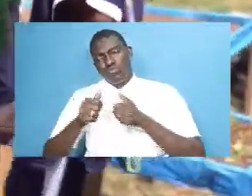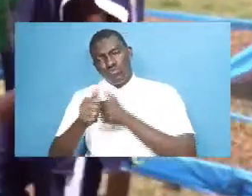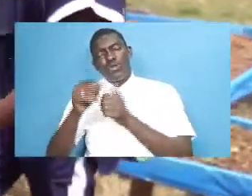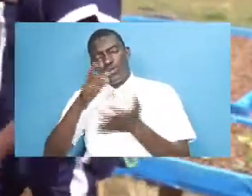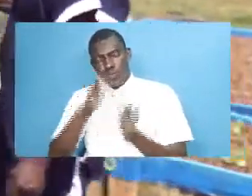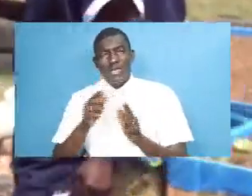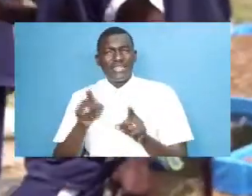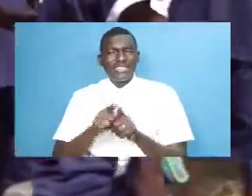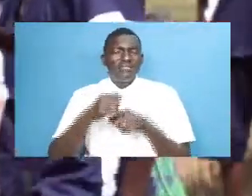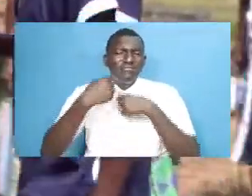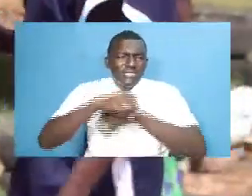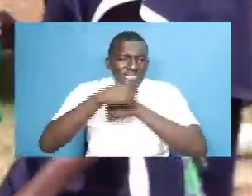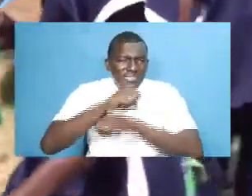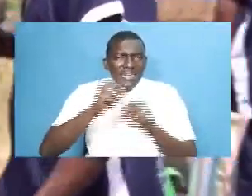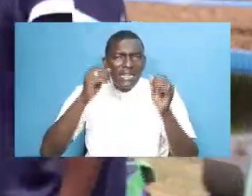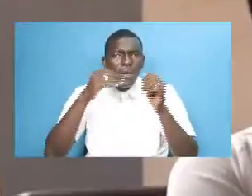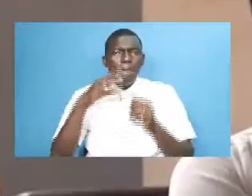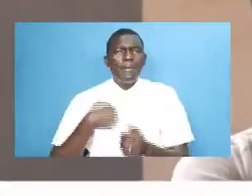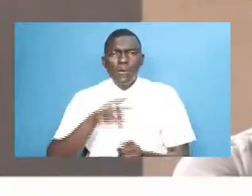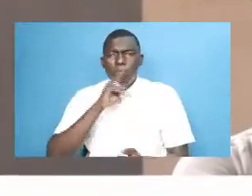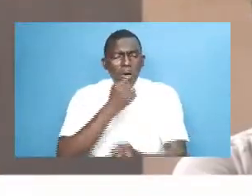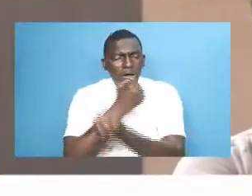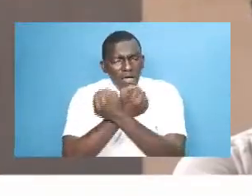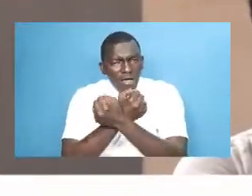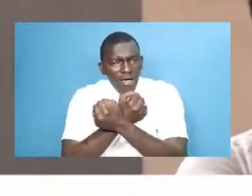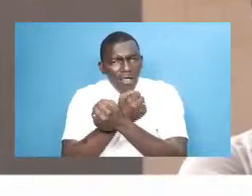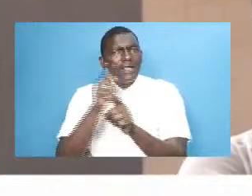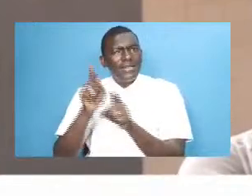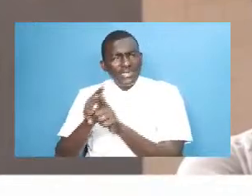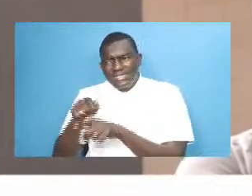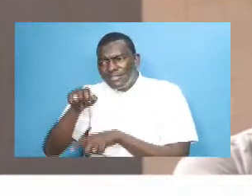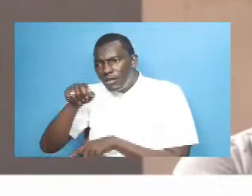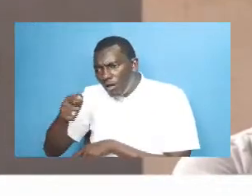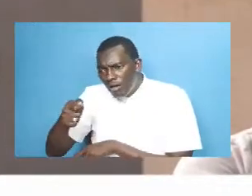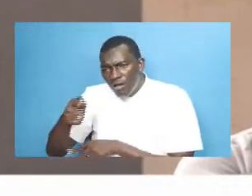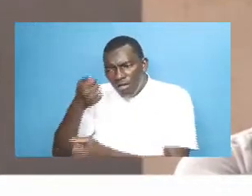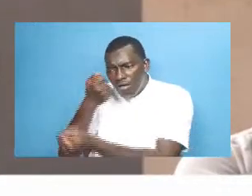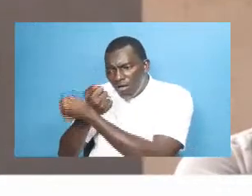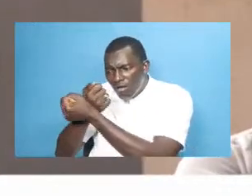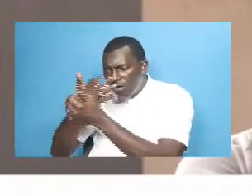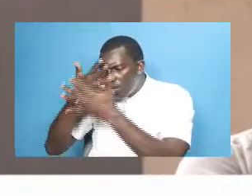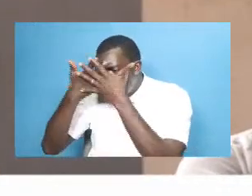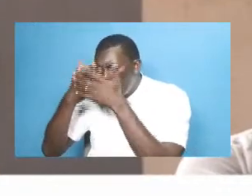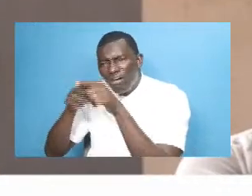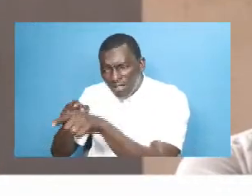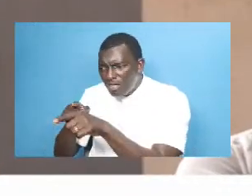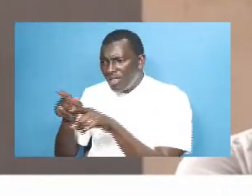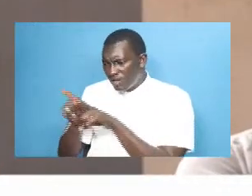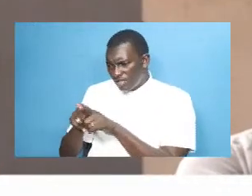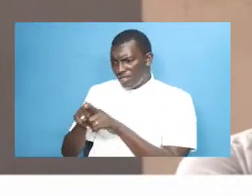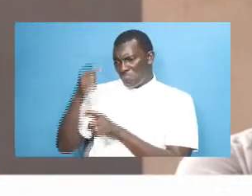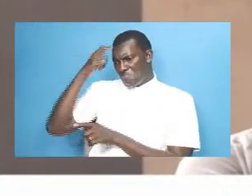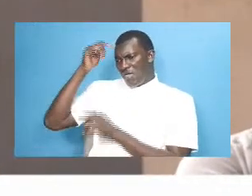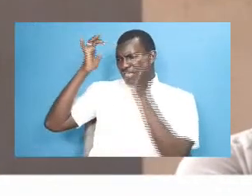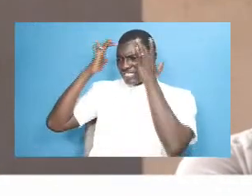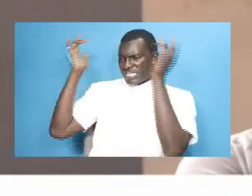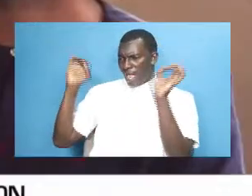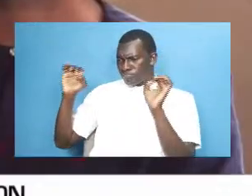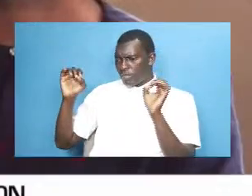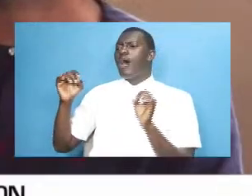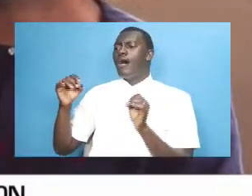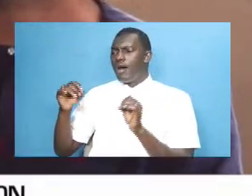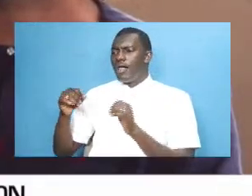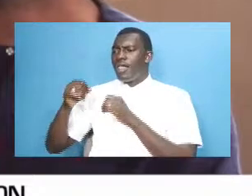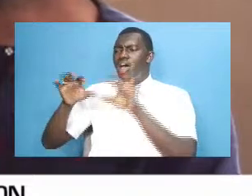skills acquisition for their integration into society. We have a series of reformation programs for both officers and